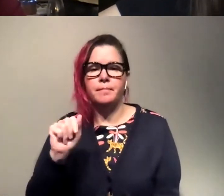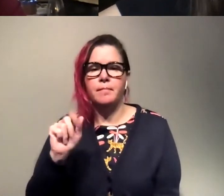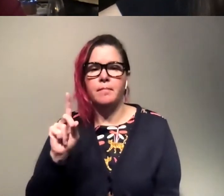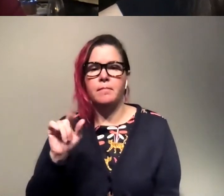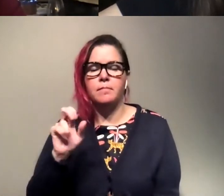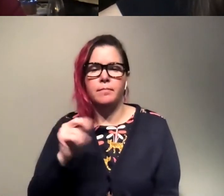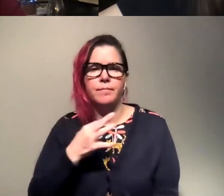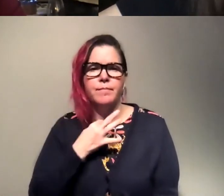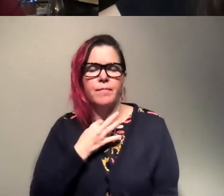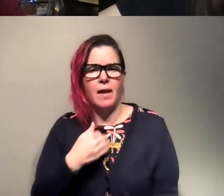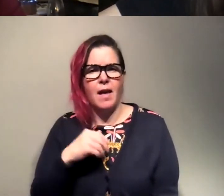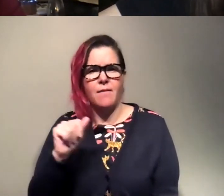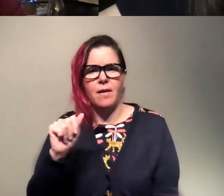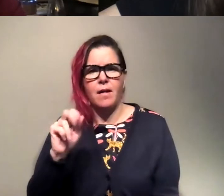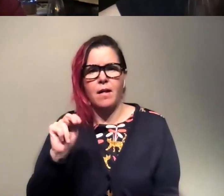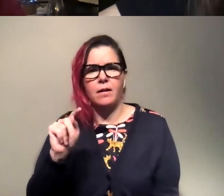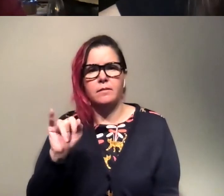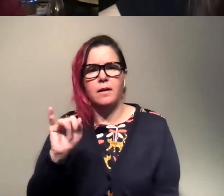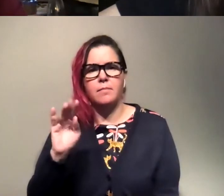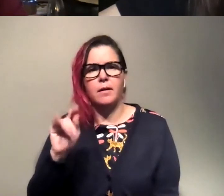an antibiotic for cancer?